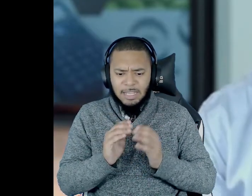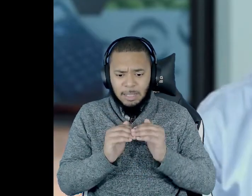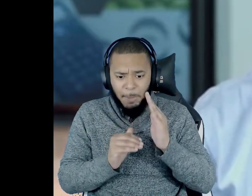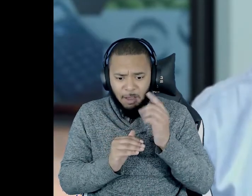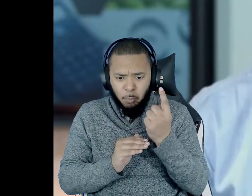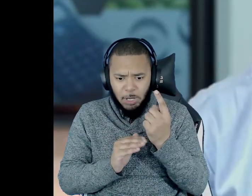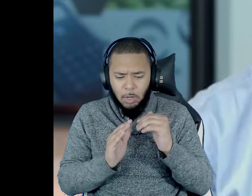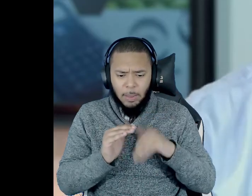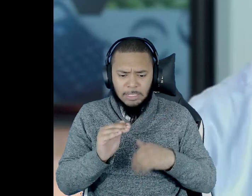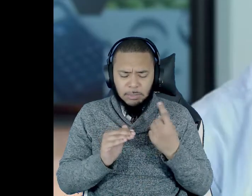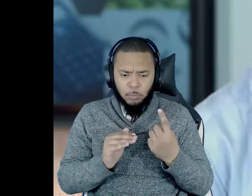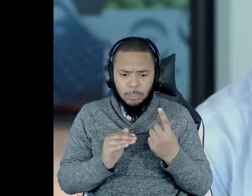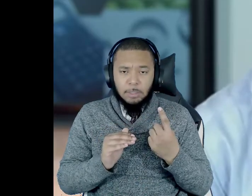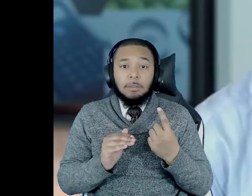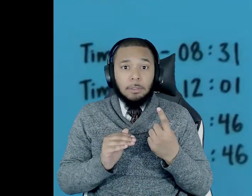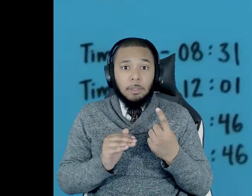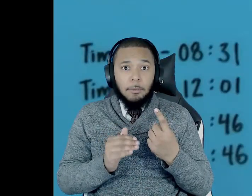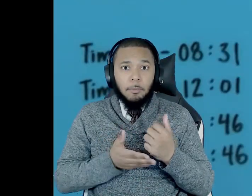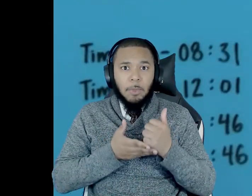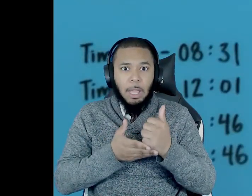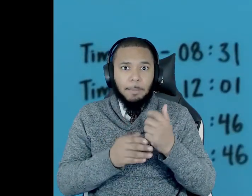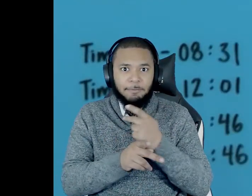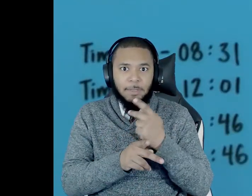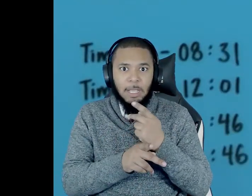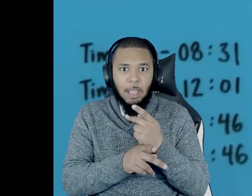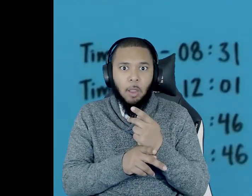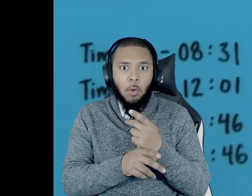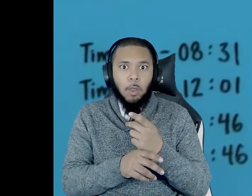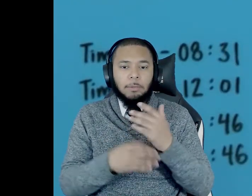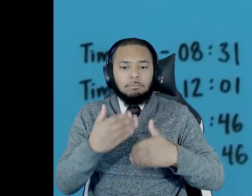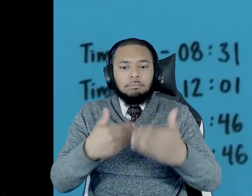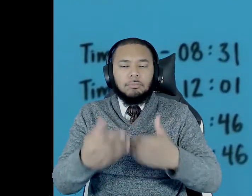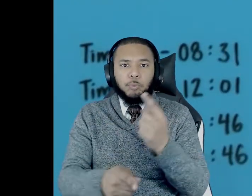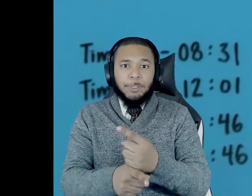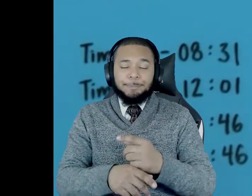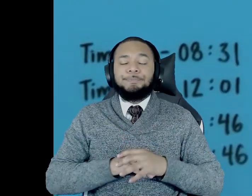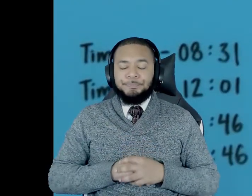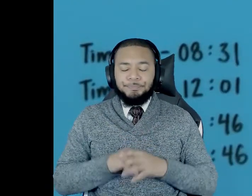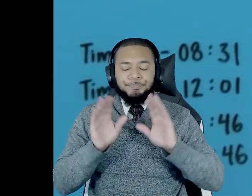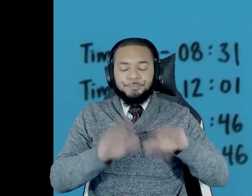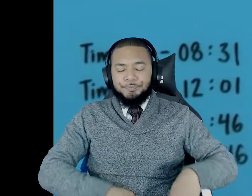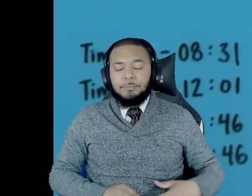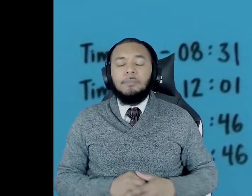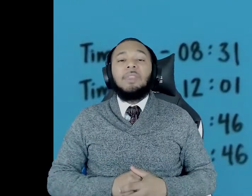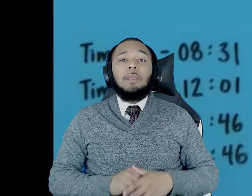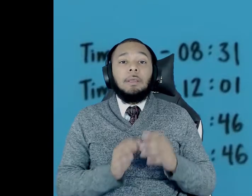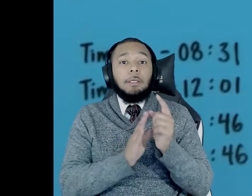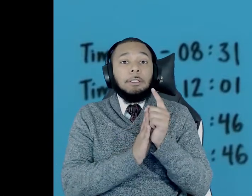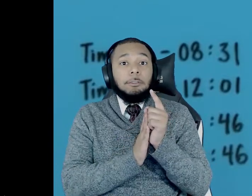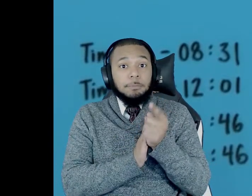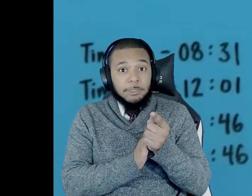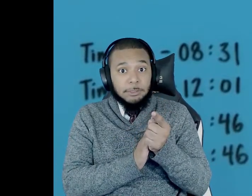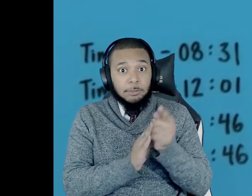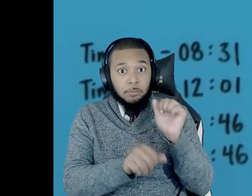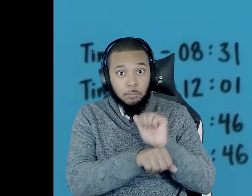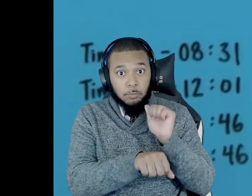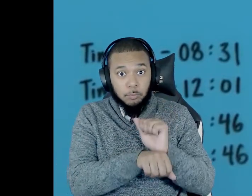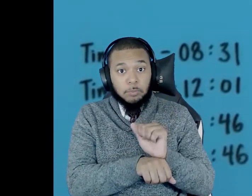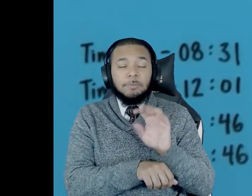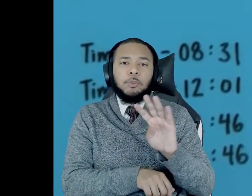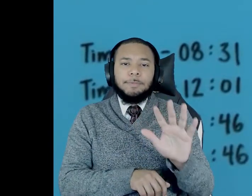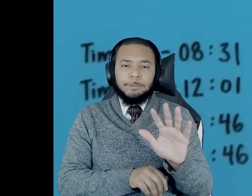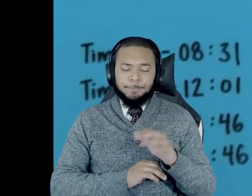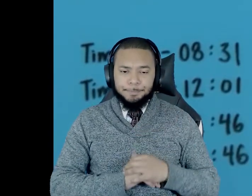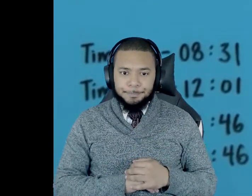here's, let's do this challenge here. We know that 45 minutes is how much we worked. And we know that